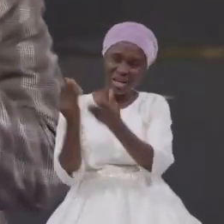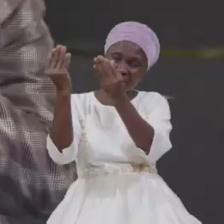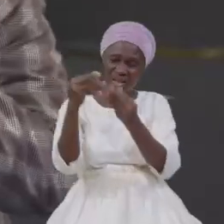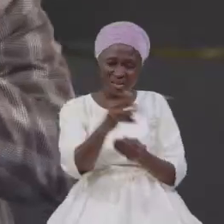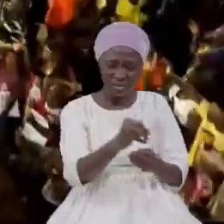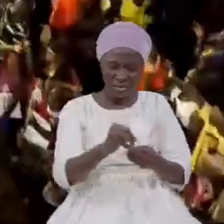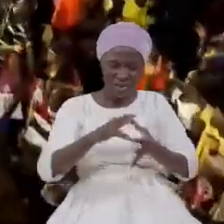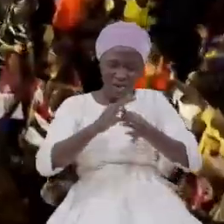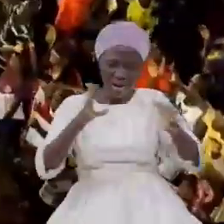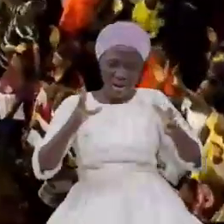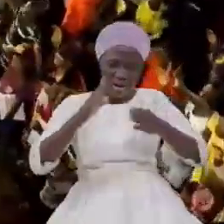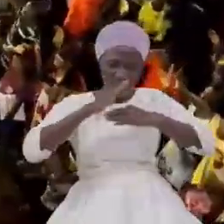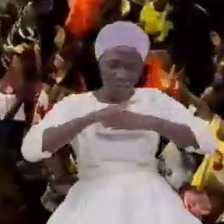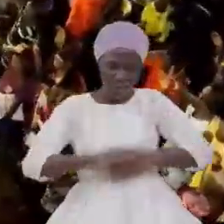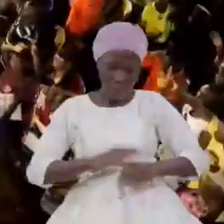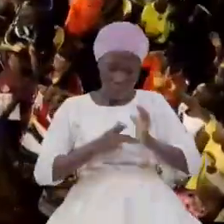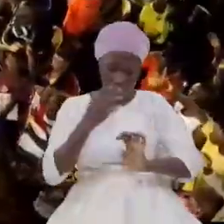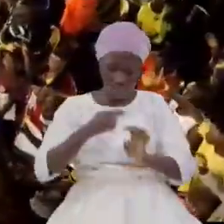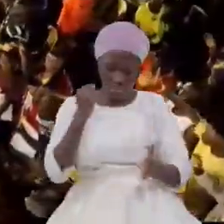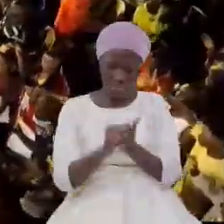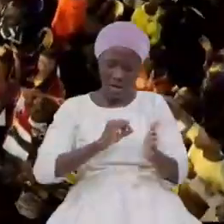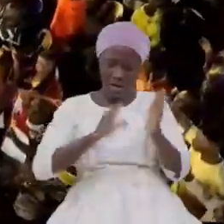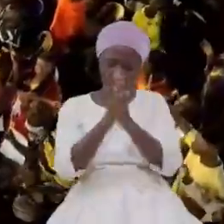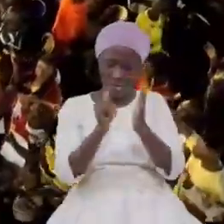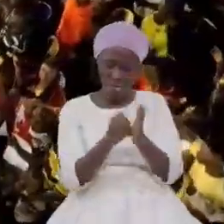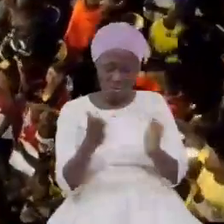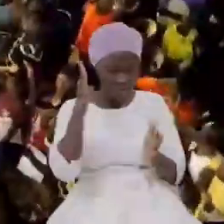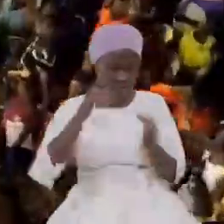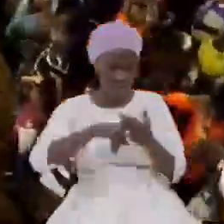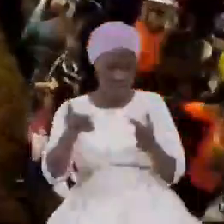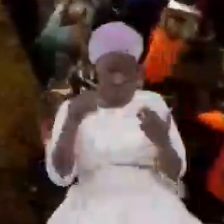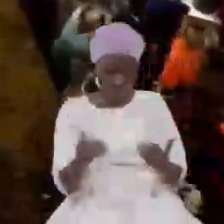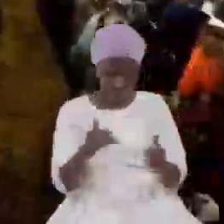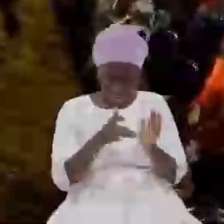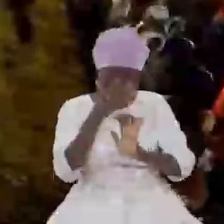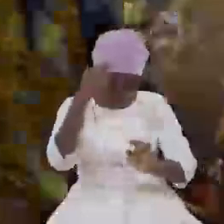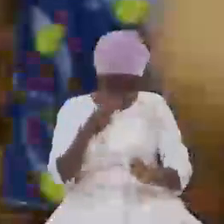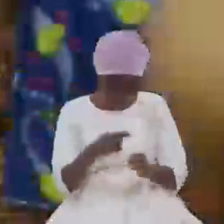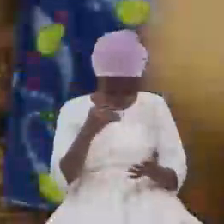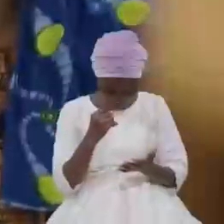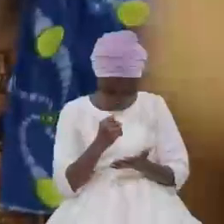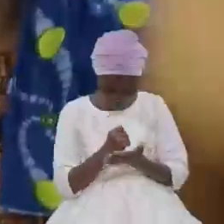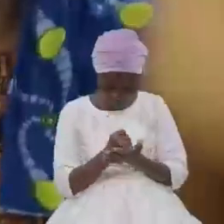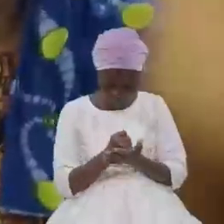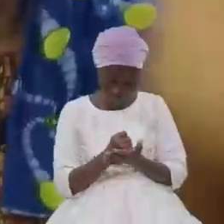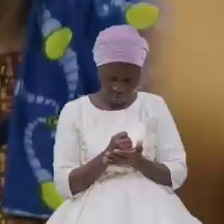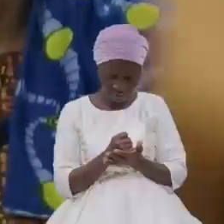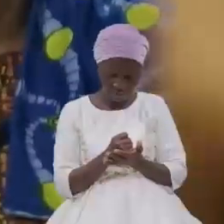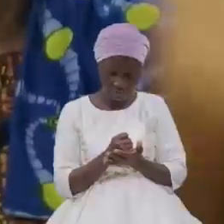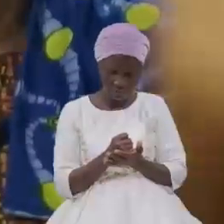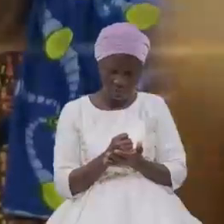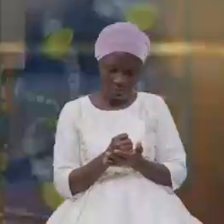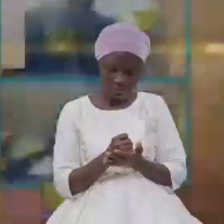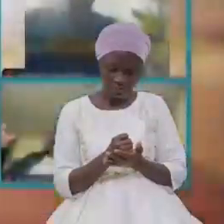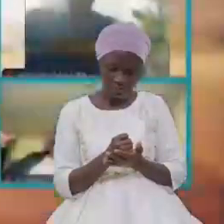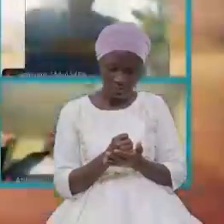release. And I pray that thing will come out right now in Jesus' name. Pain all